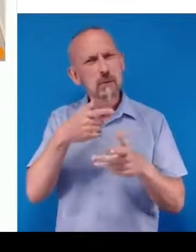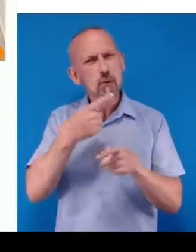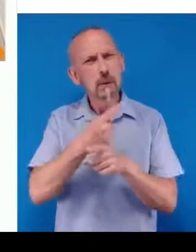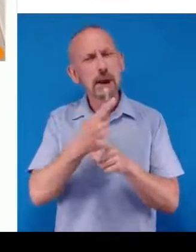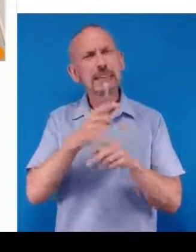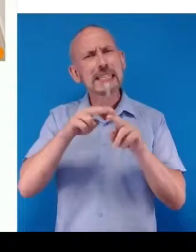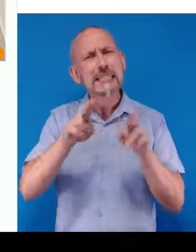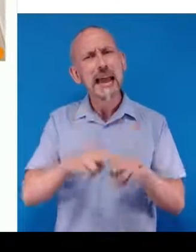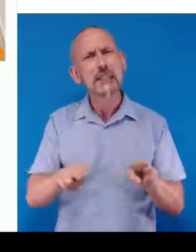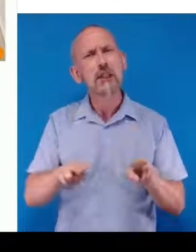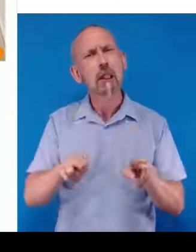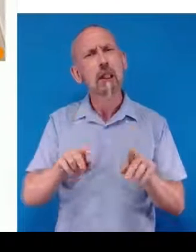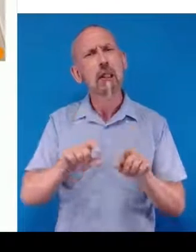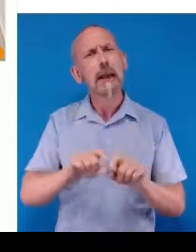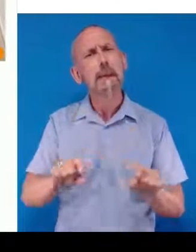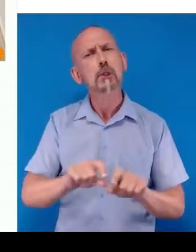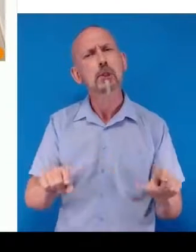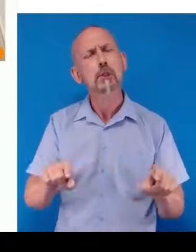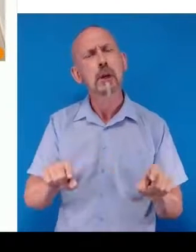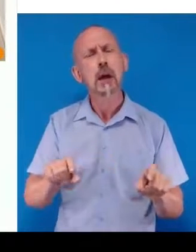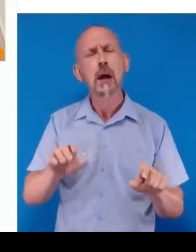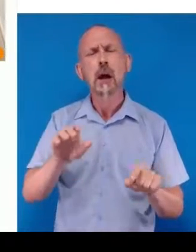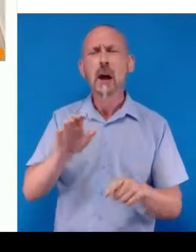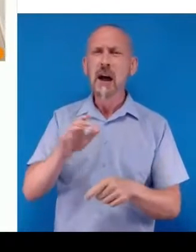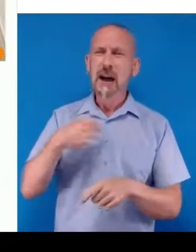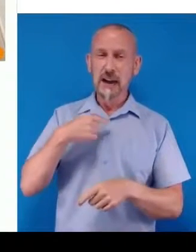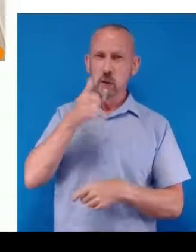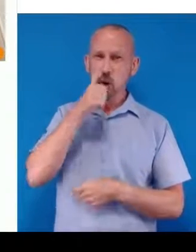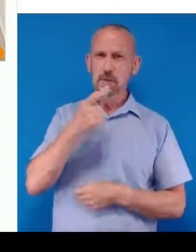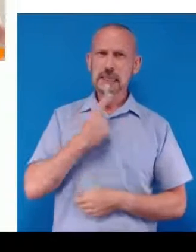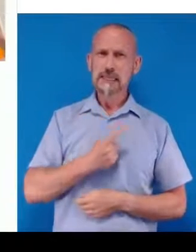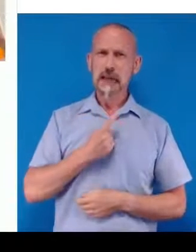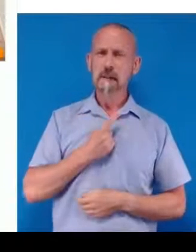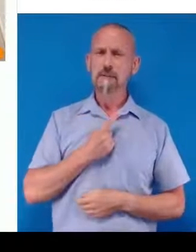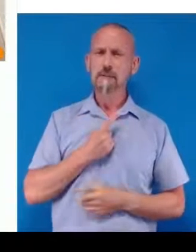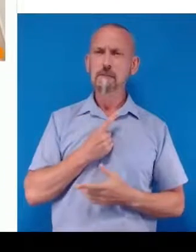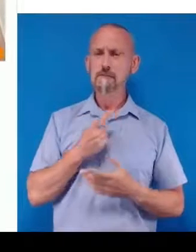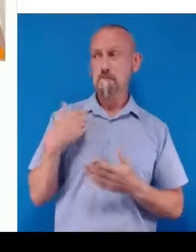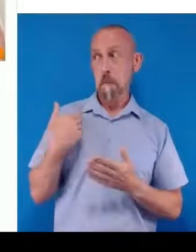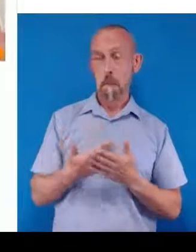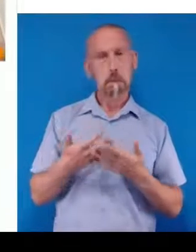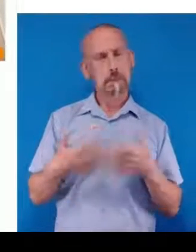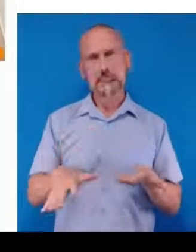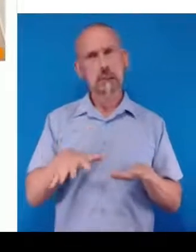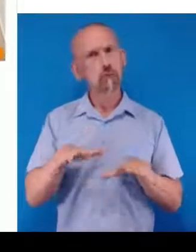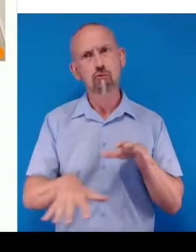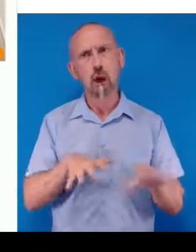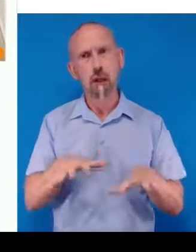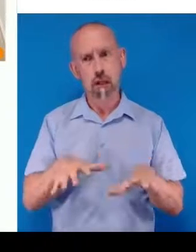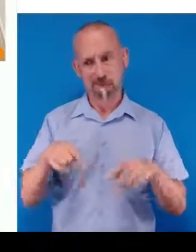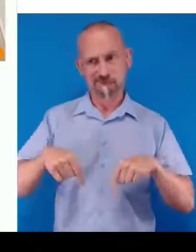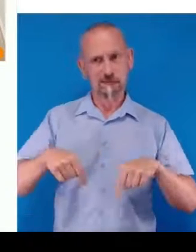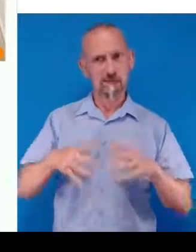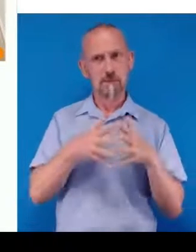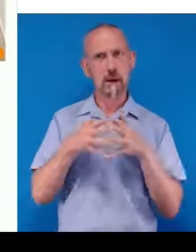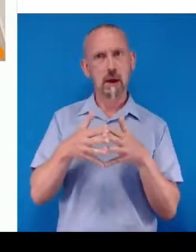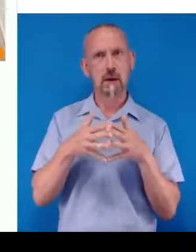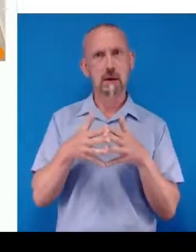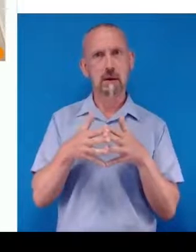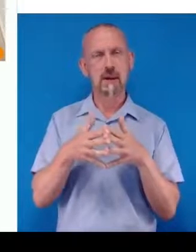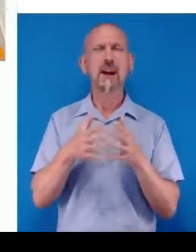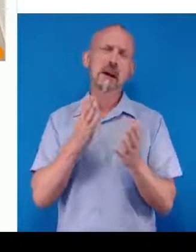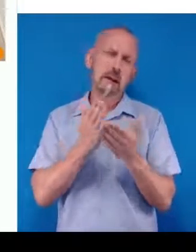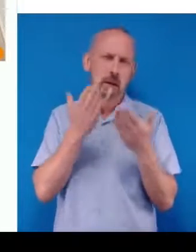that's something that we've really struggled with in the United States. We are appropriately all about ASL, American